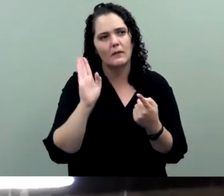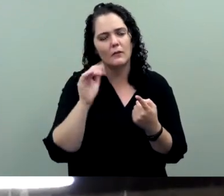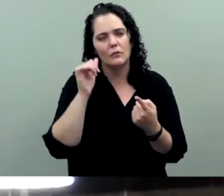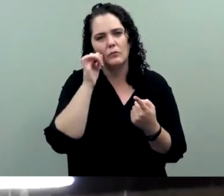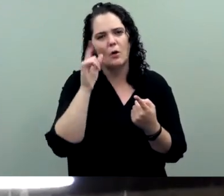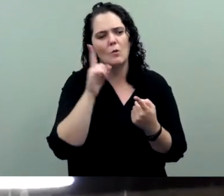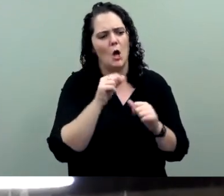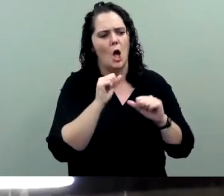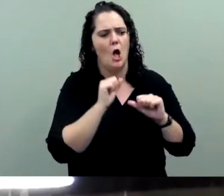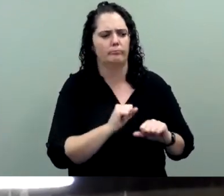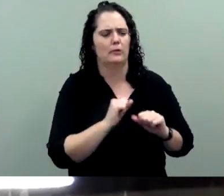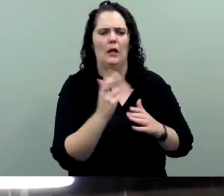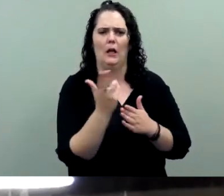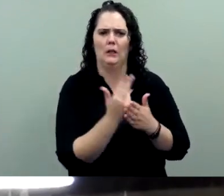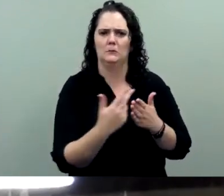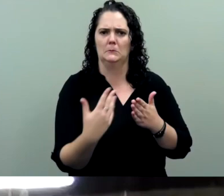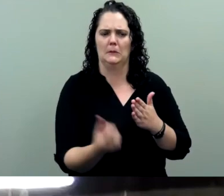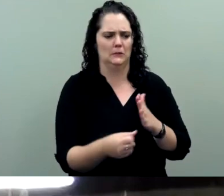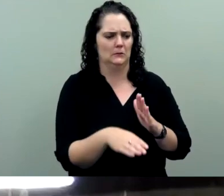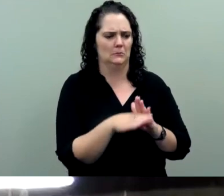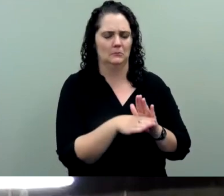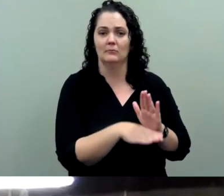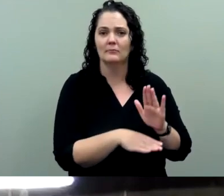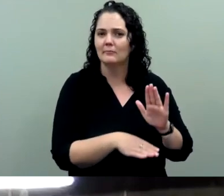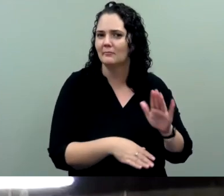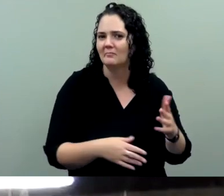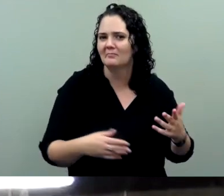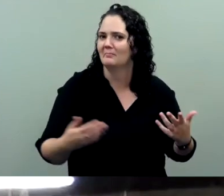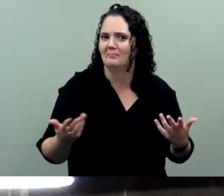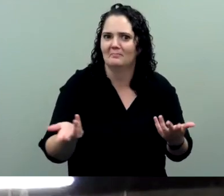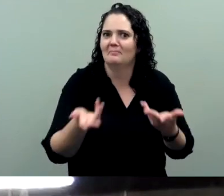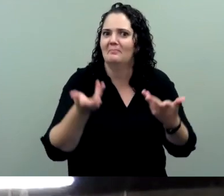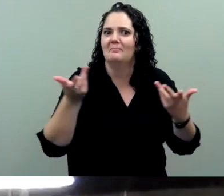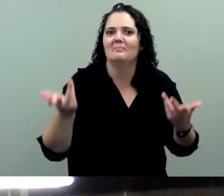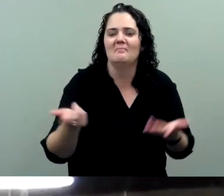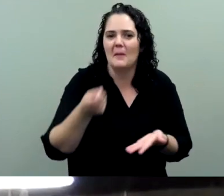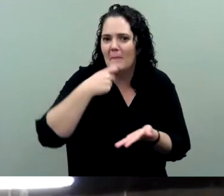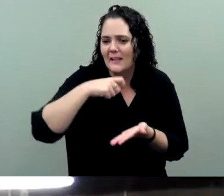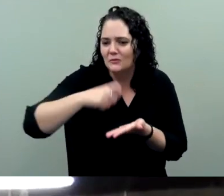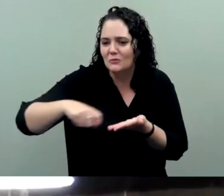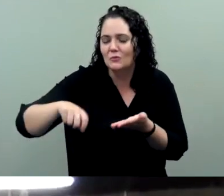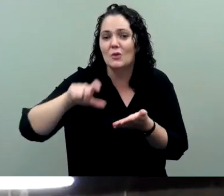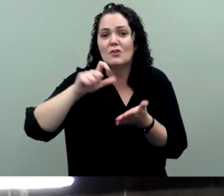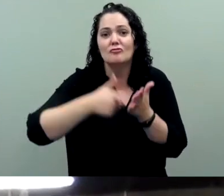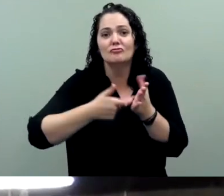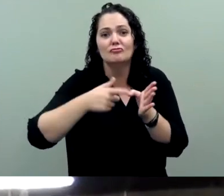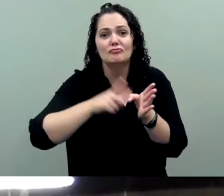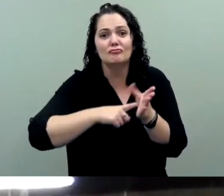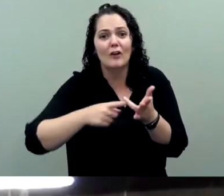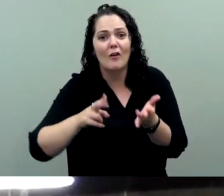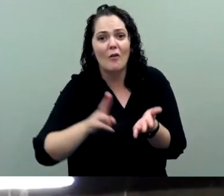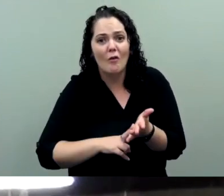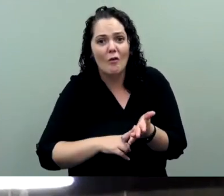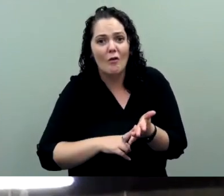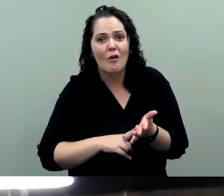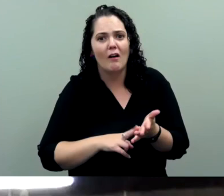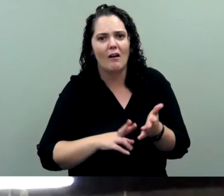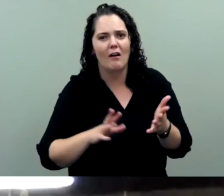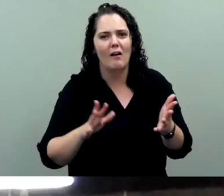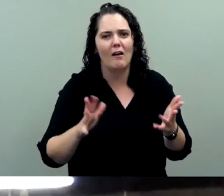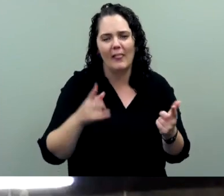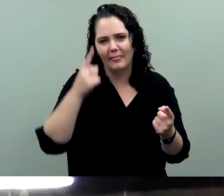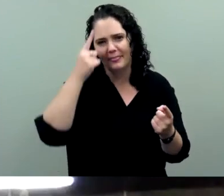of, you know, pencils and crayons and things like that, and instead thinking about the way that you can begin